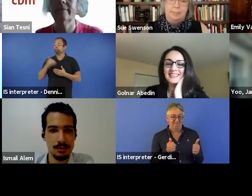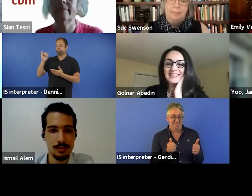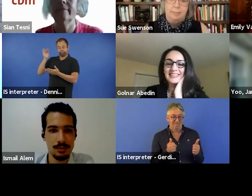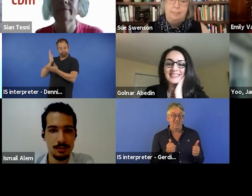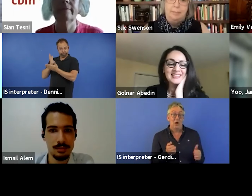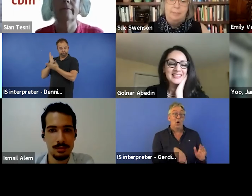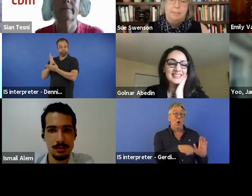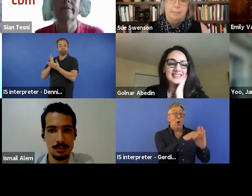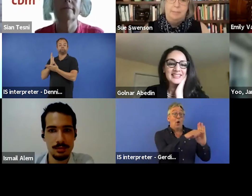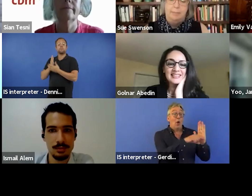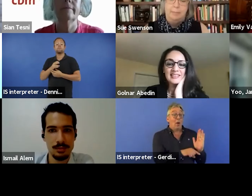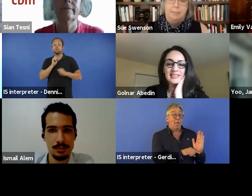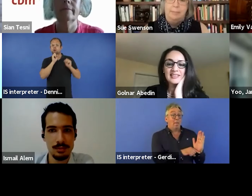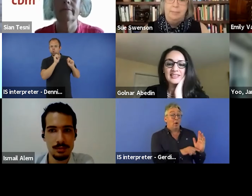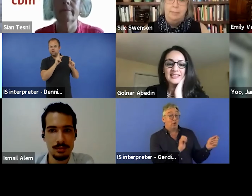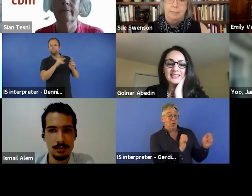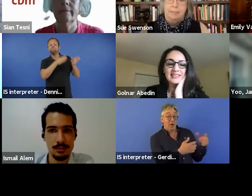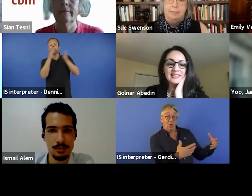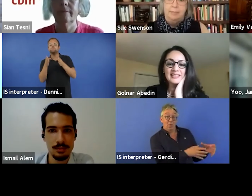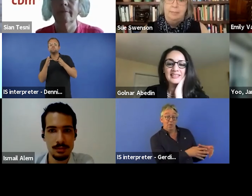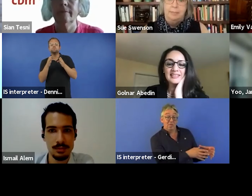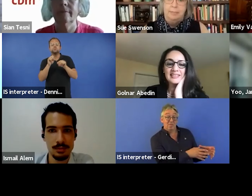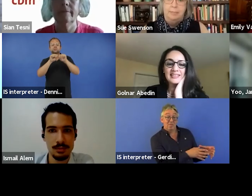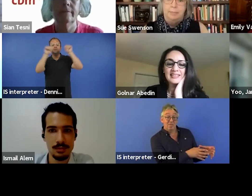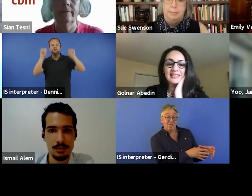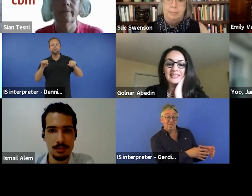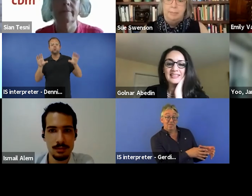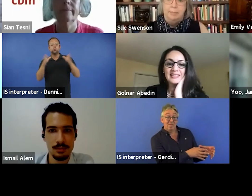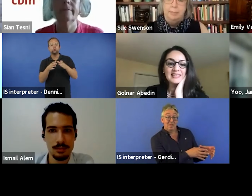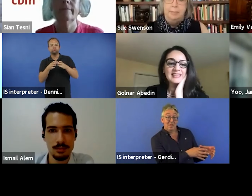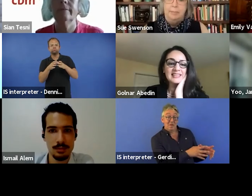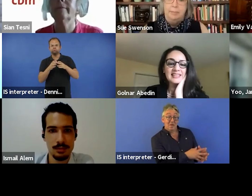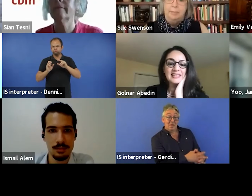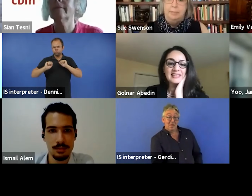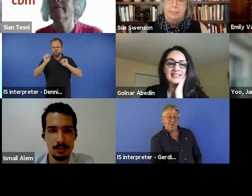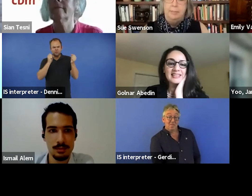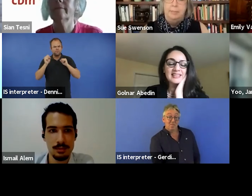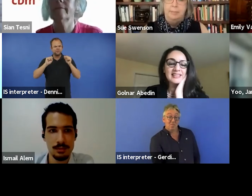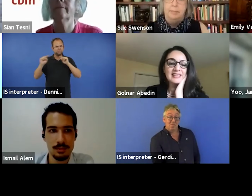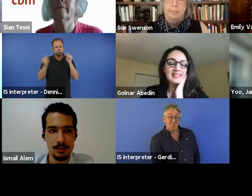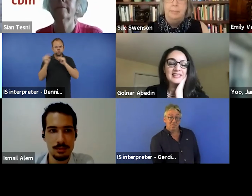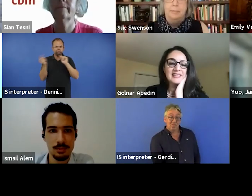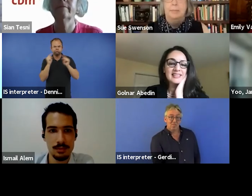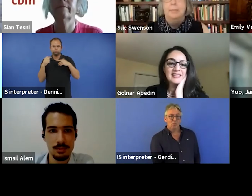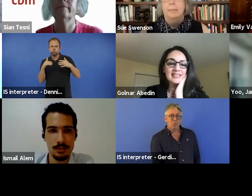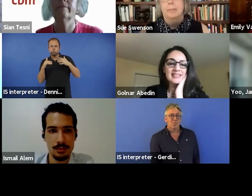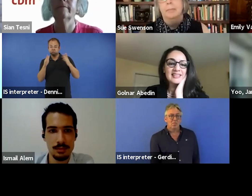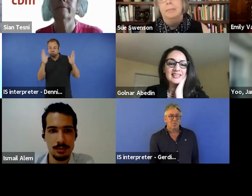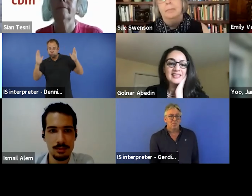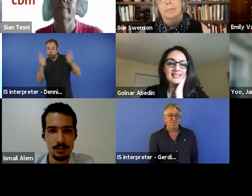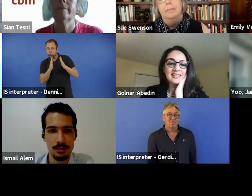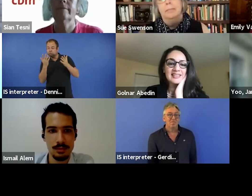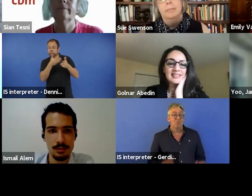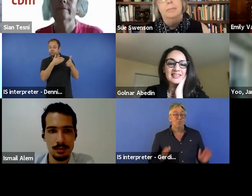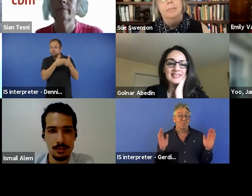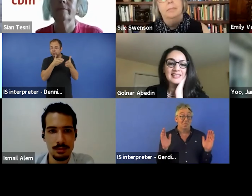a quick overview of the challenges and best practices that you discovered and discussed? So really, it was a